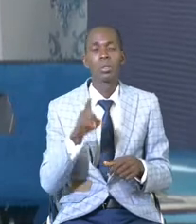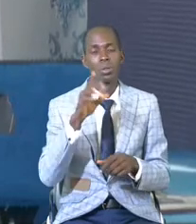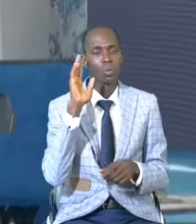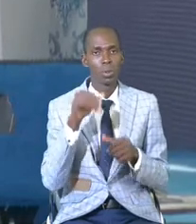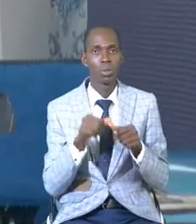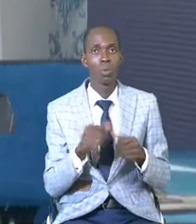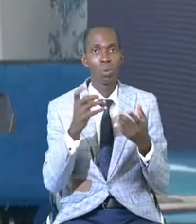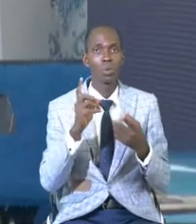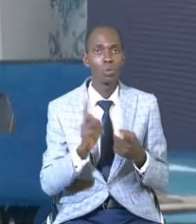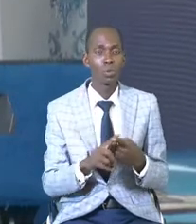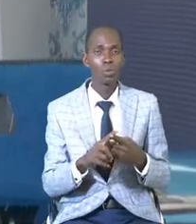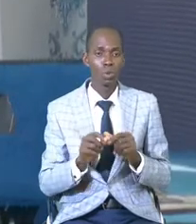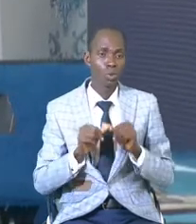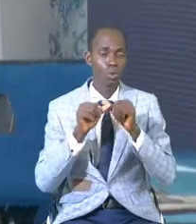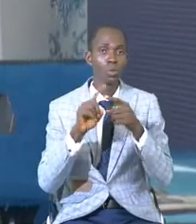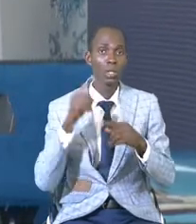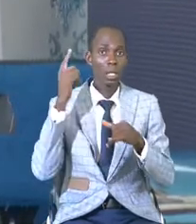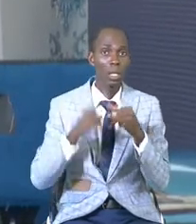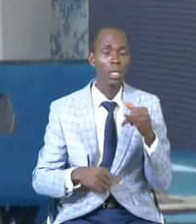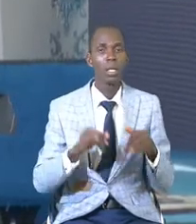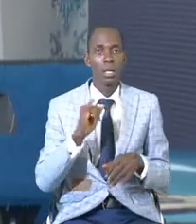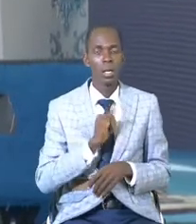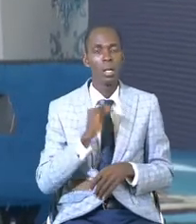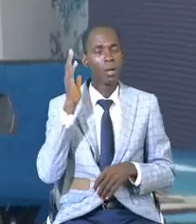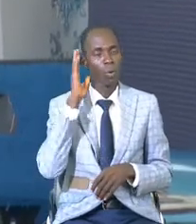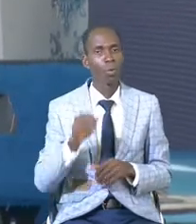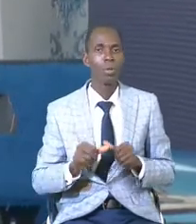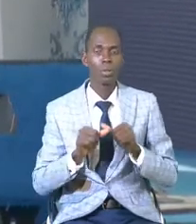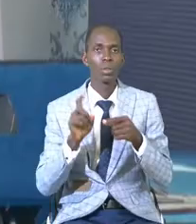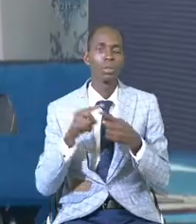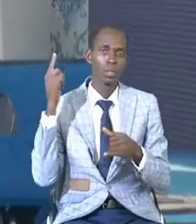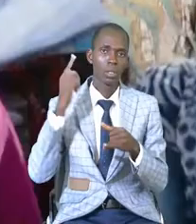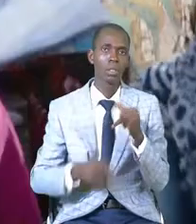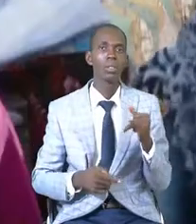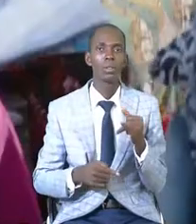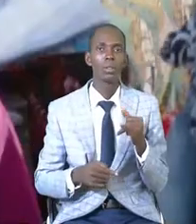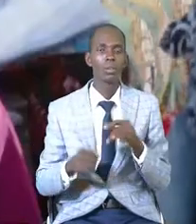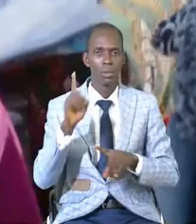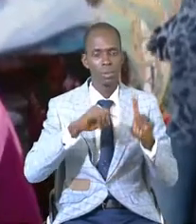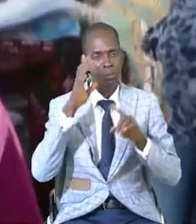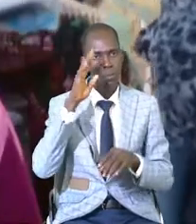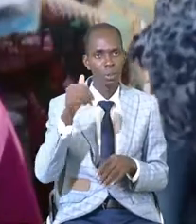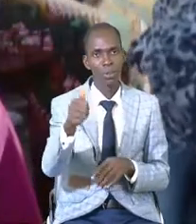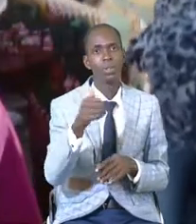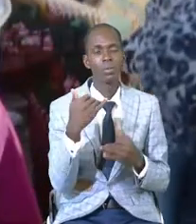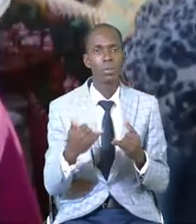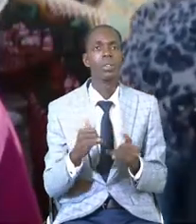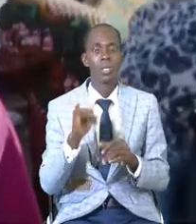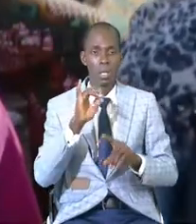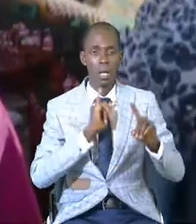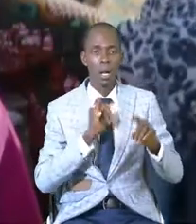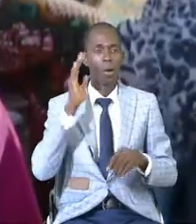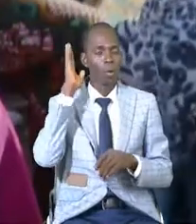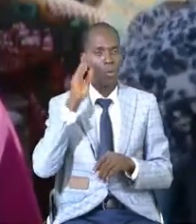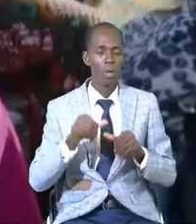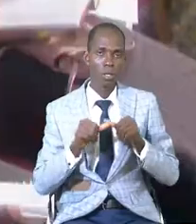to endure to the end, I will endure unto the end. Talk for yourself now. You'll endure